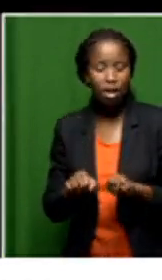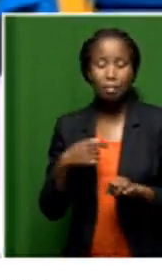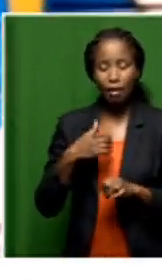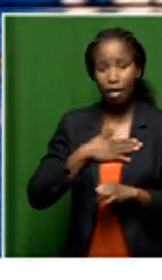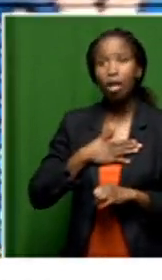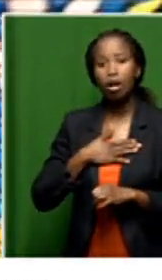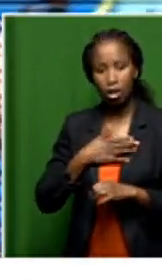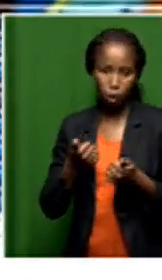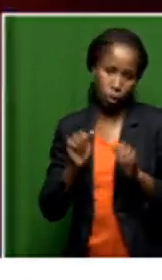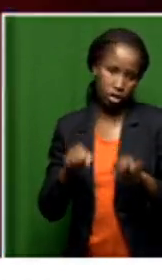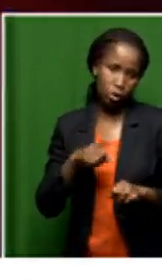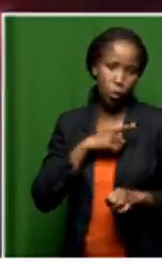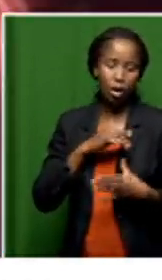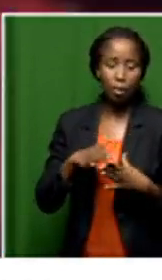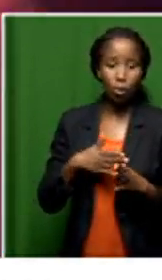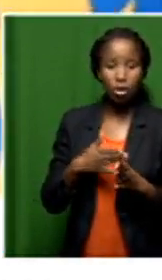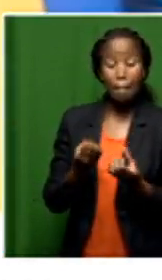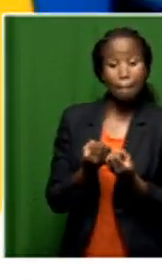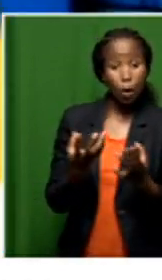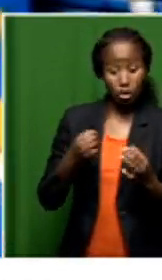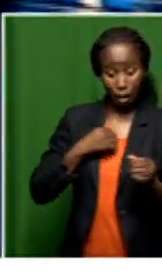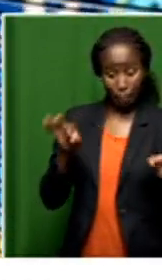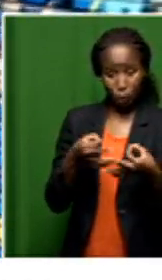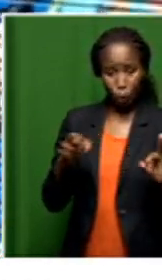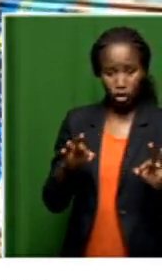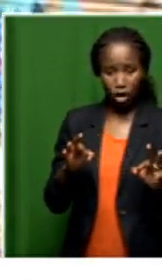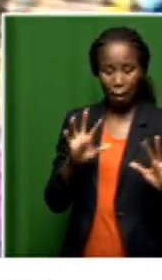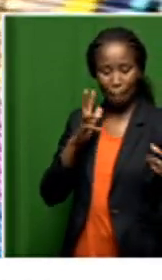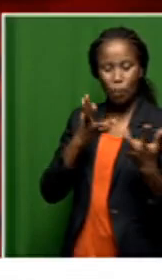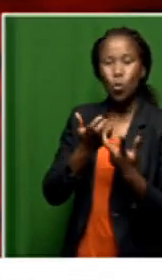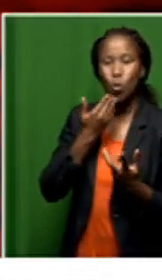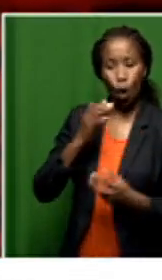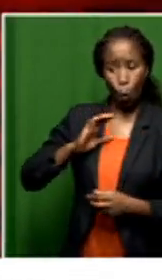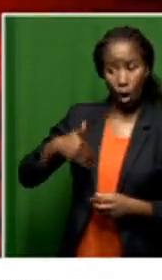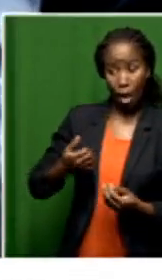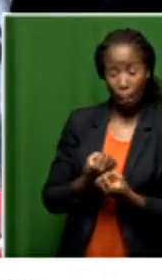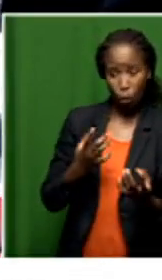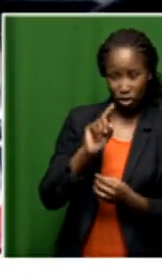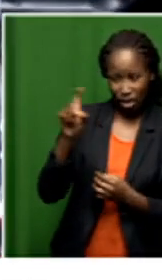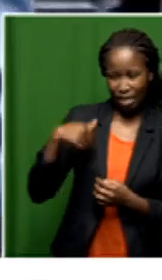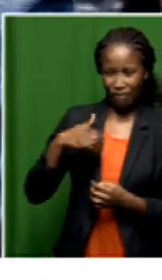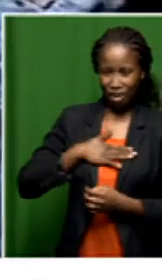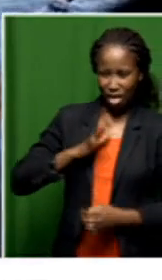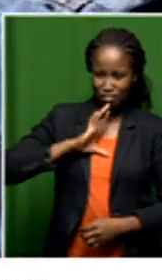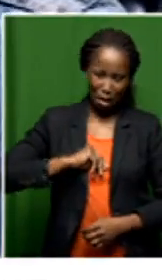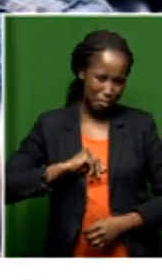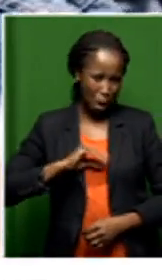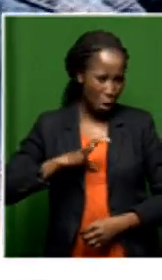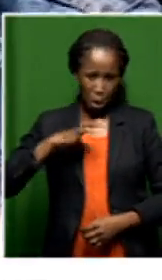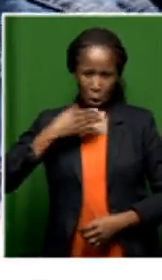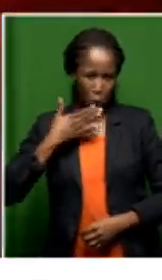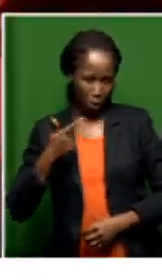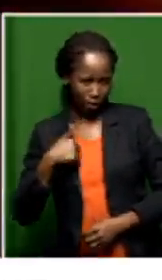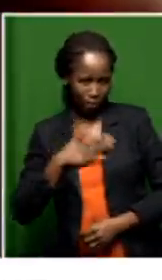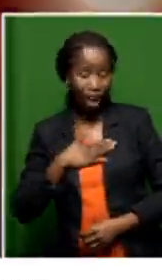definitely did write it for women who feel like they can't be good on their own, or they feel like it's impossible to